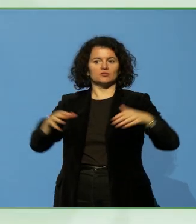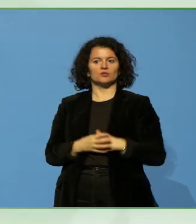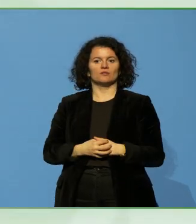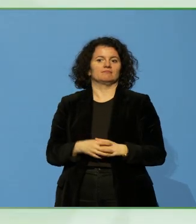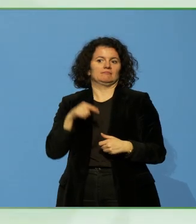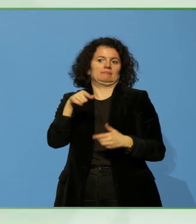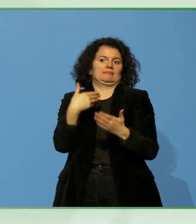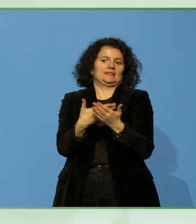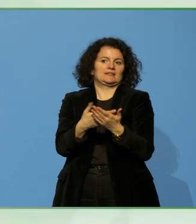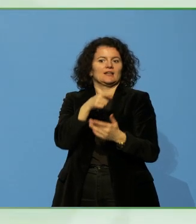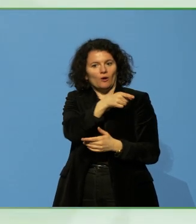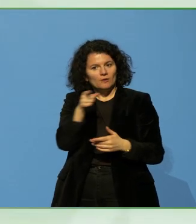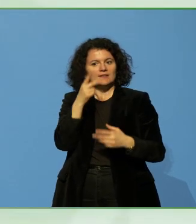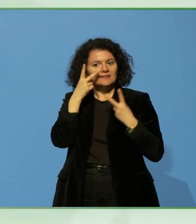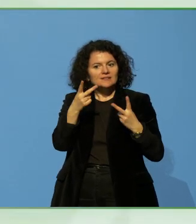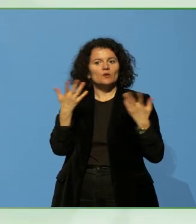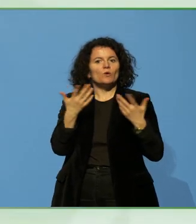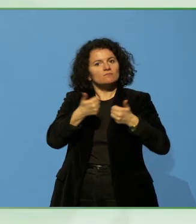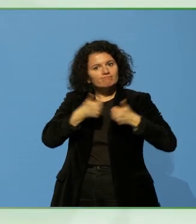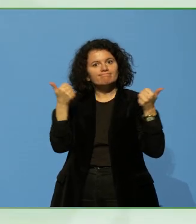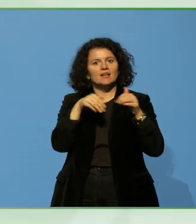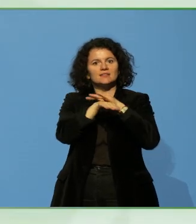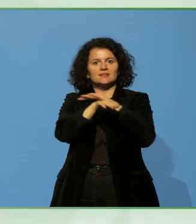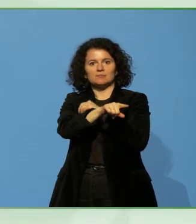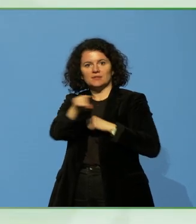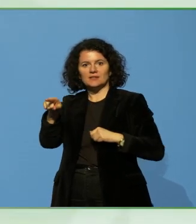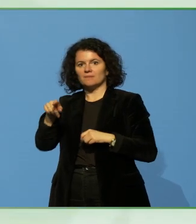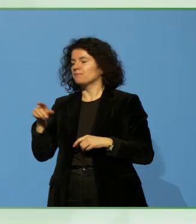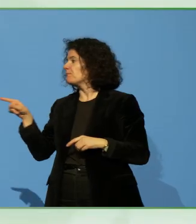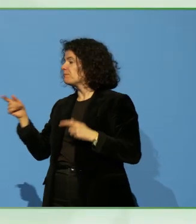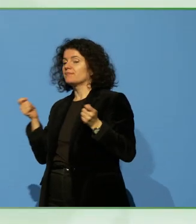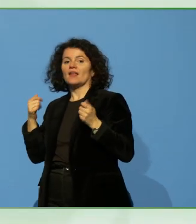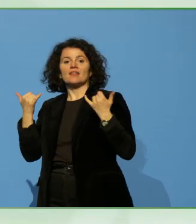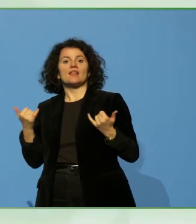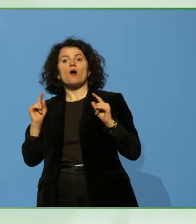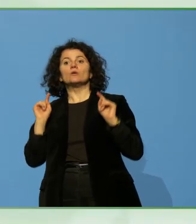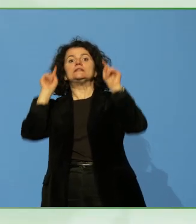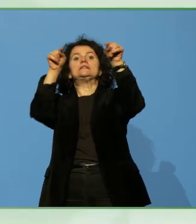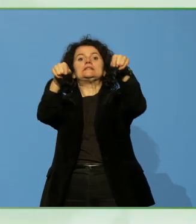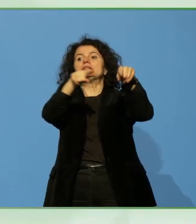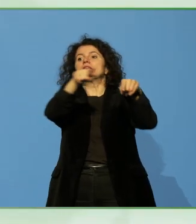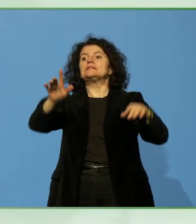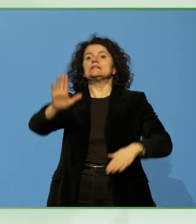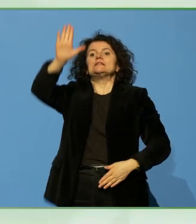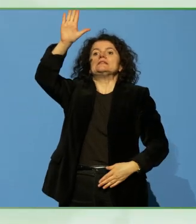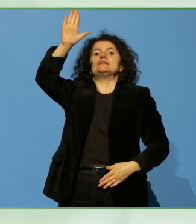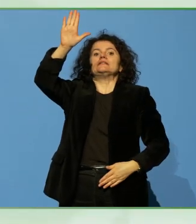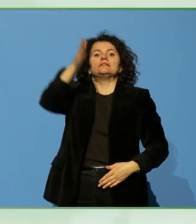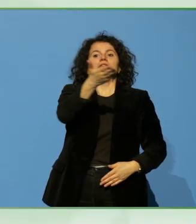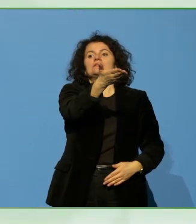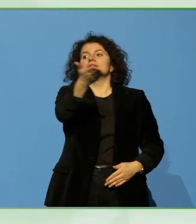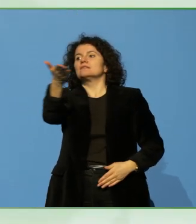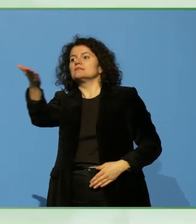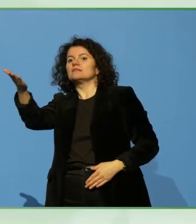Any other commentary? Otherwise, I might open it up to the audience, if I may. Are there any? I suppose we've got representatives from so many